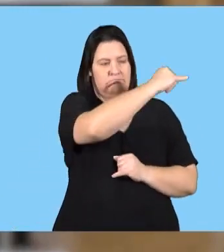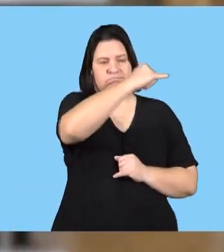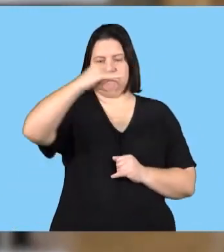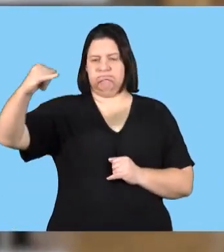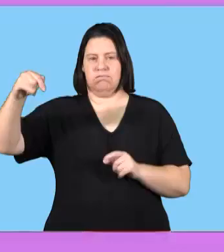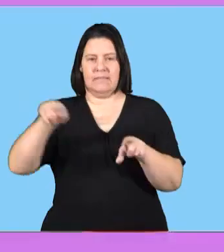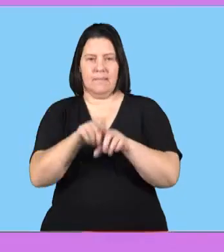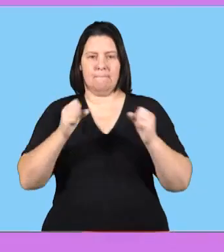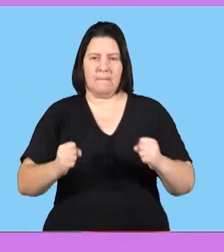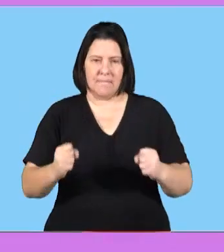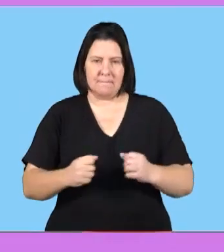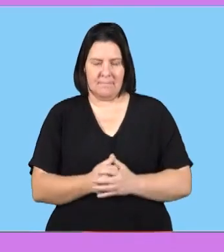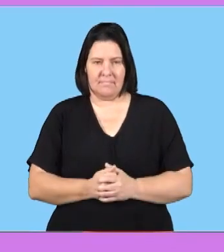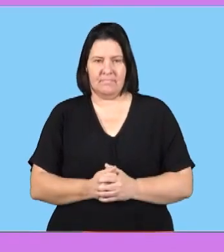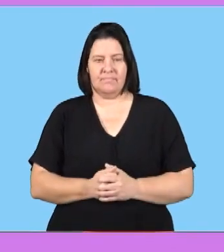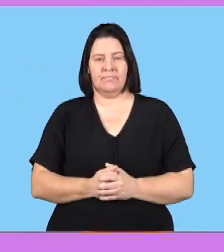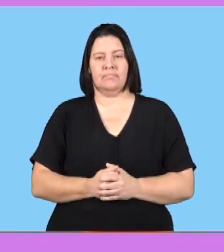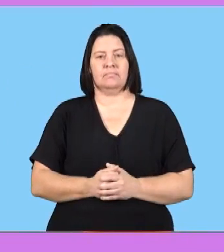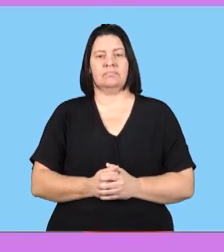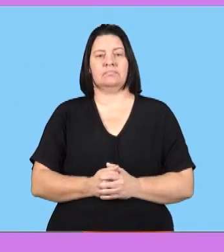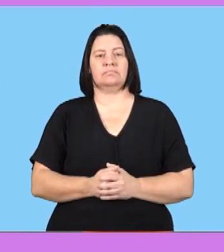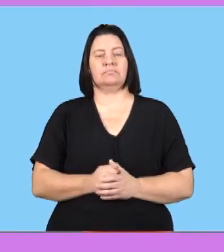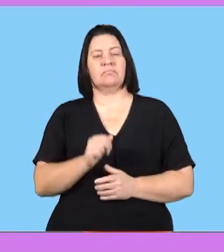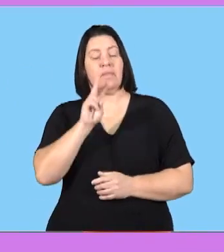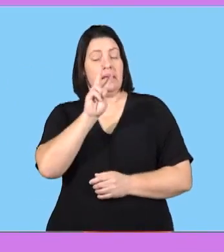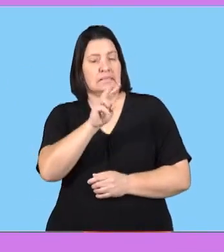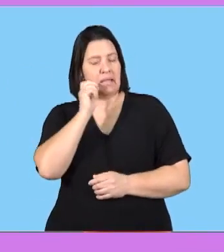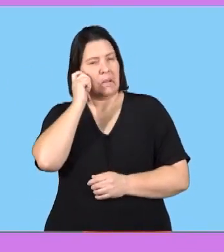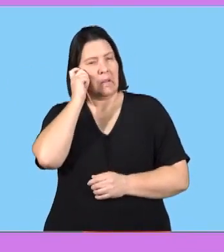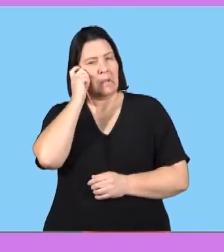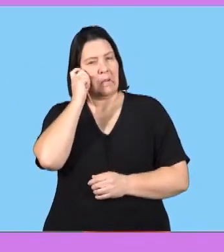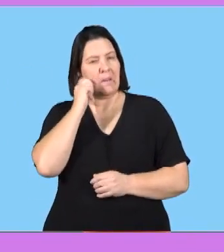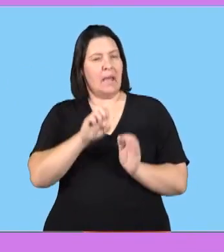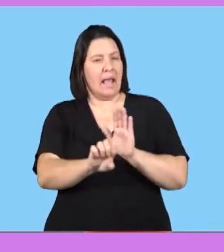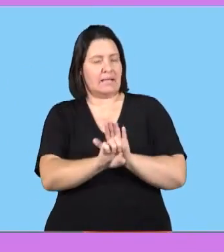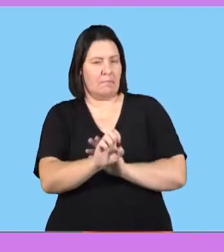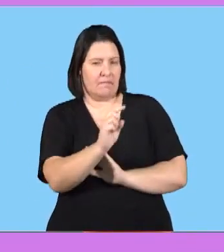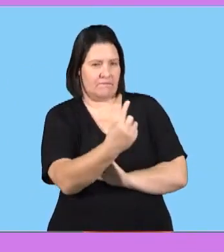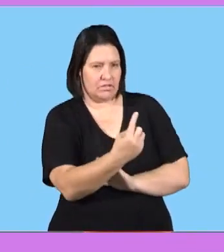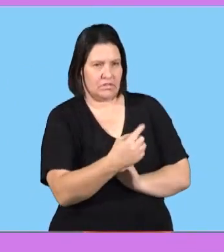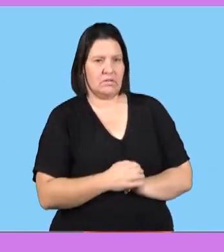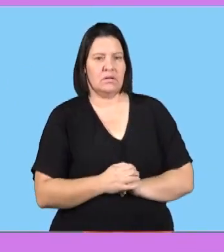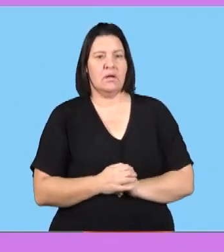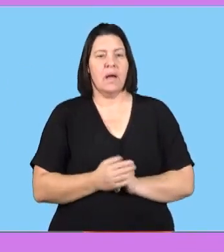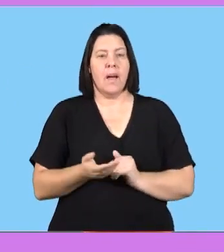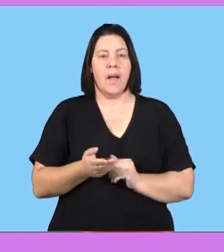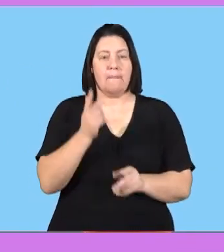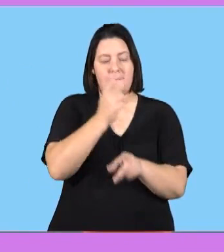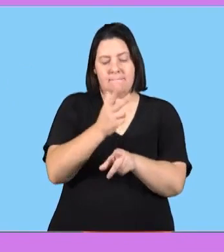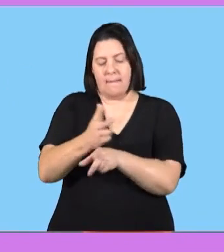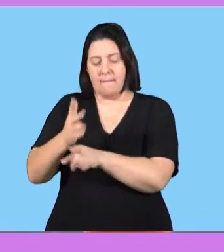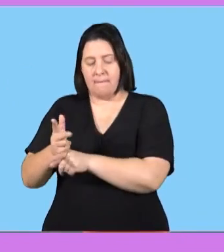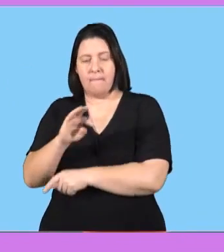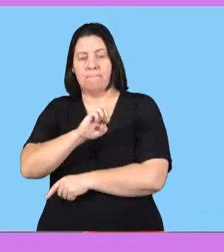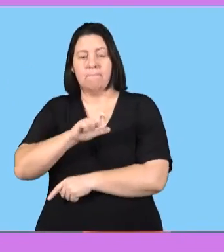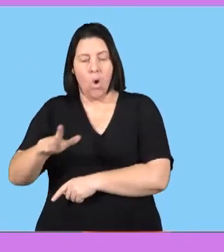axis. Okay. Let us take a look at the first example. The parking rate on weekends at